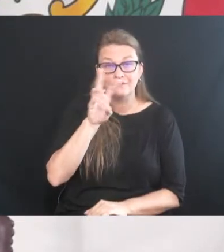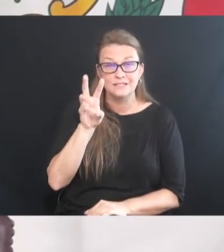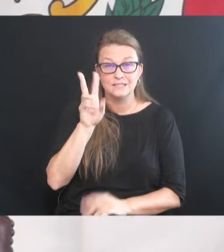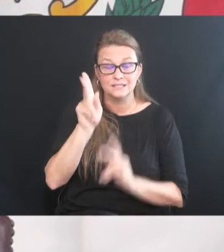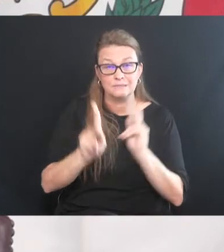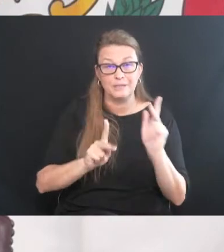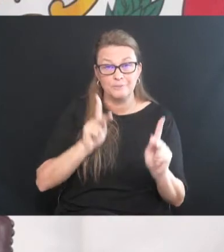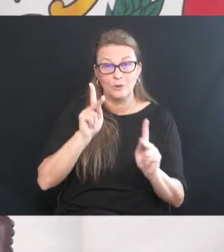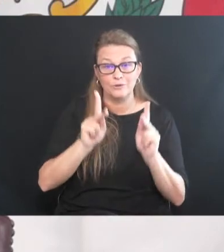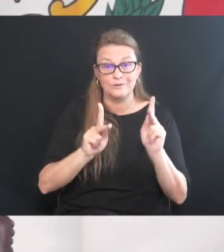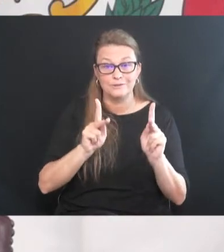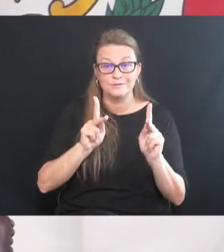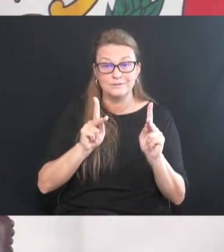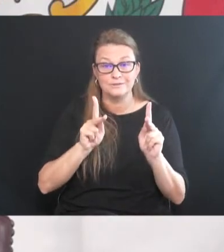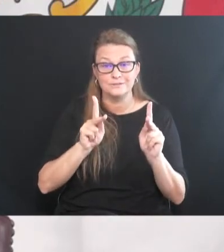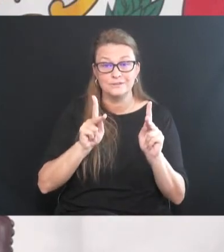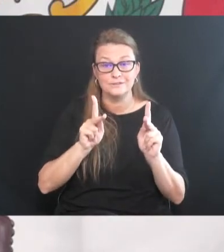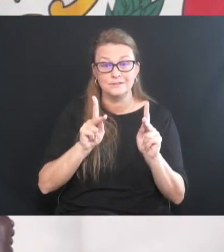3,976 people.